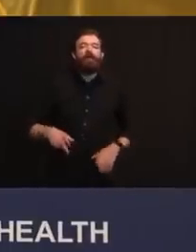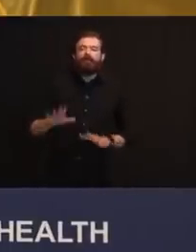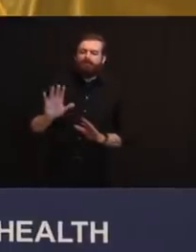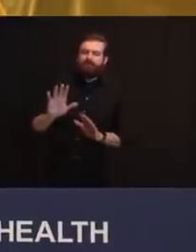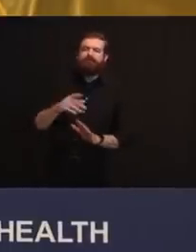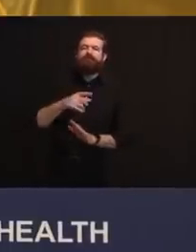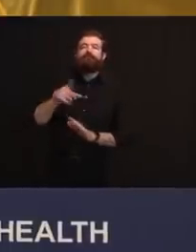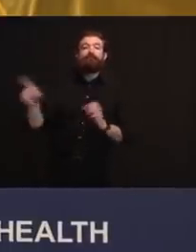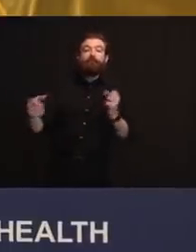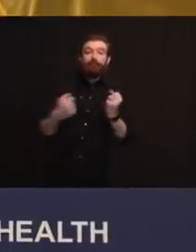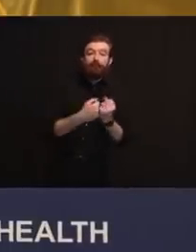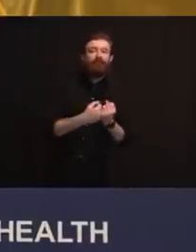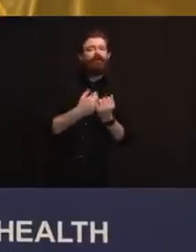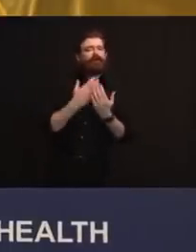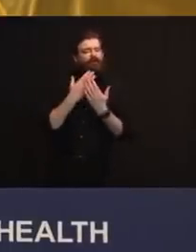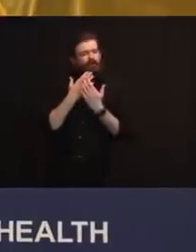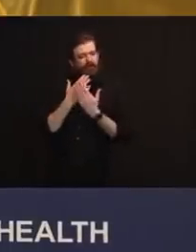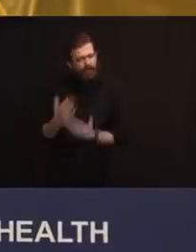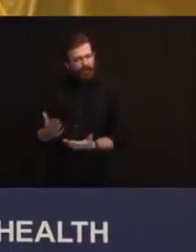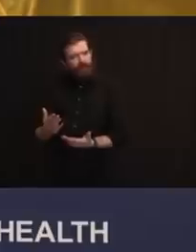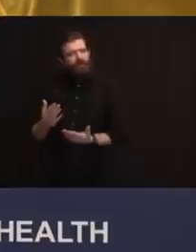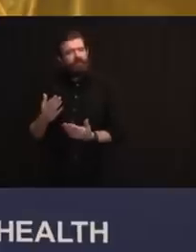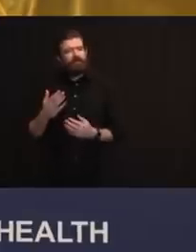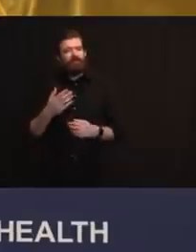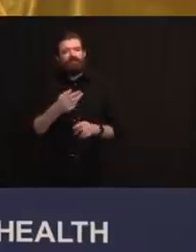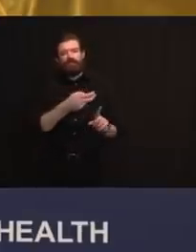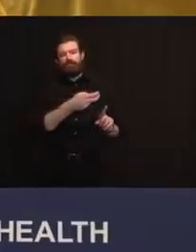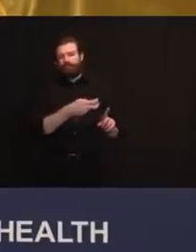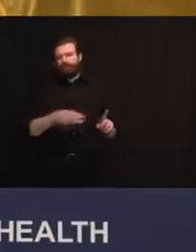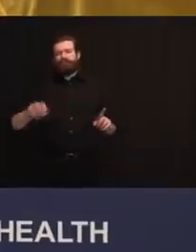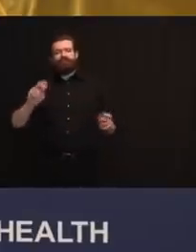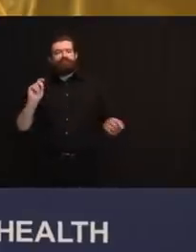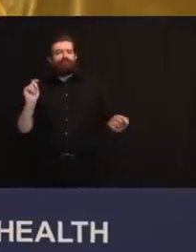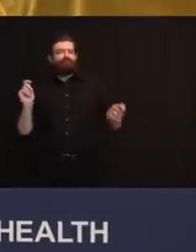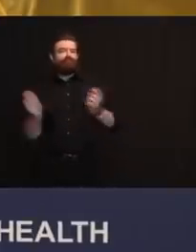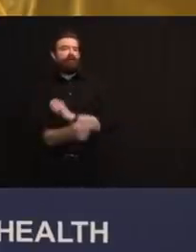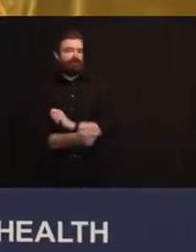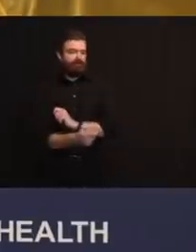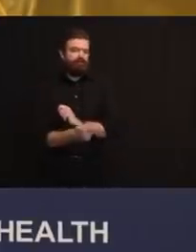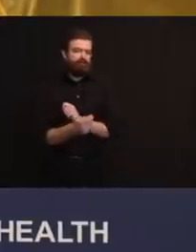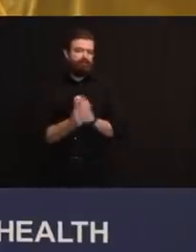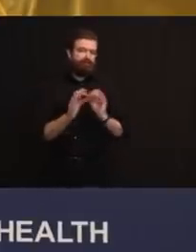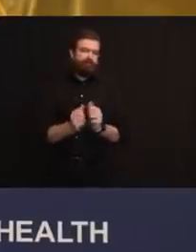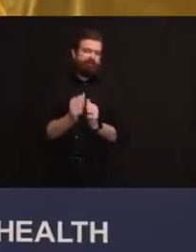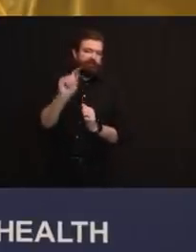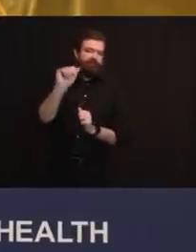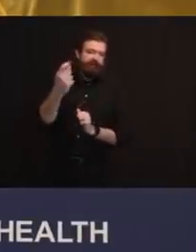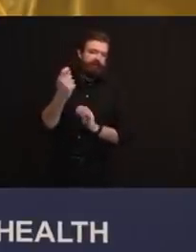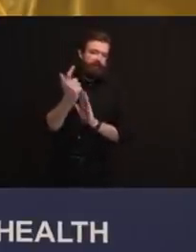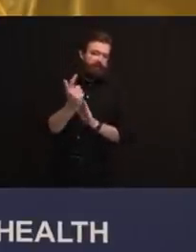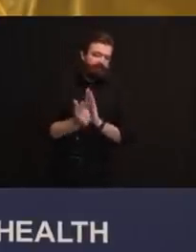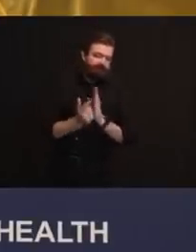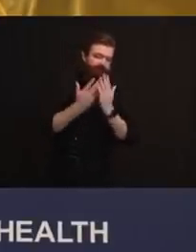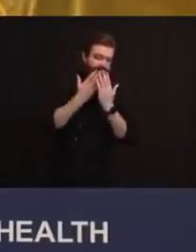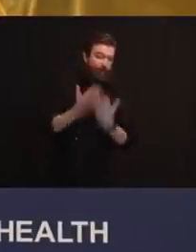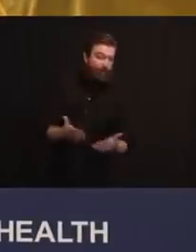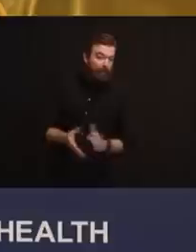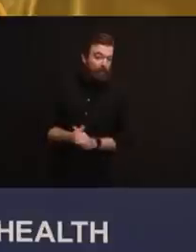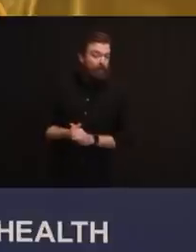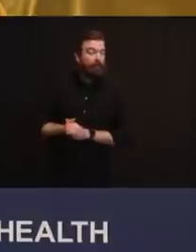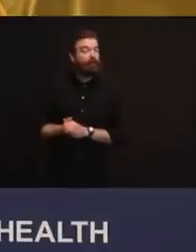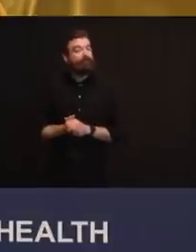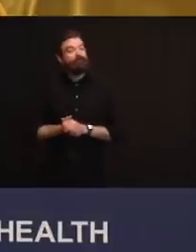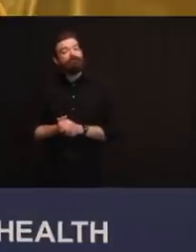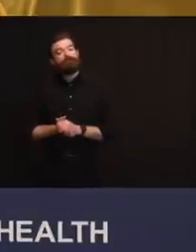way, advocating for the very changes that this bill happily includes. And I think